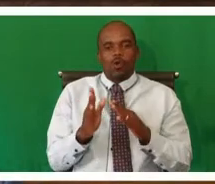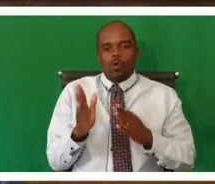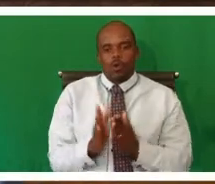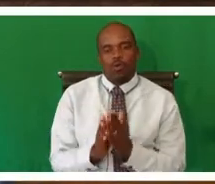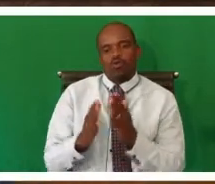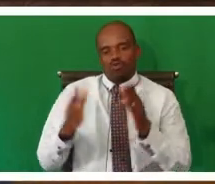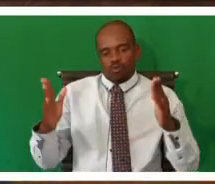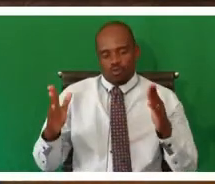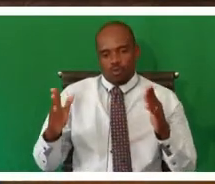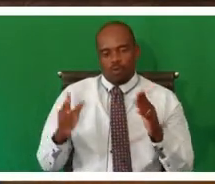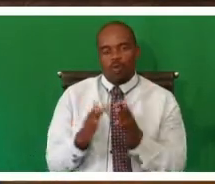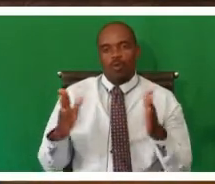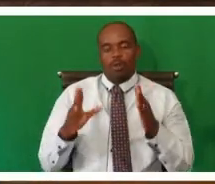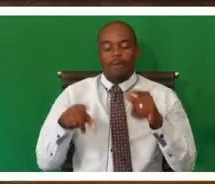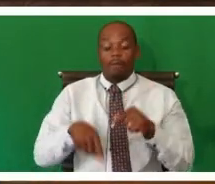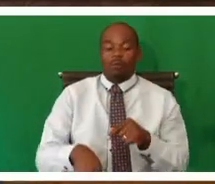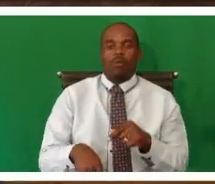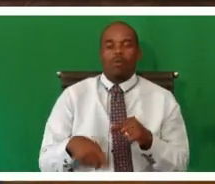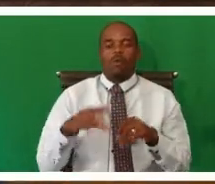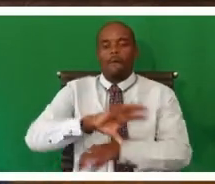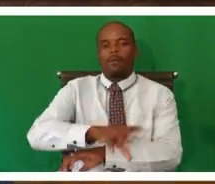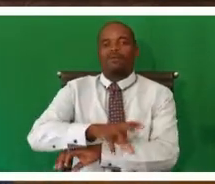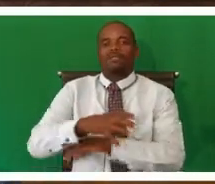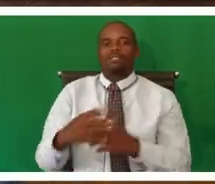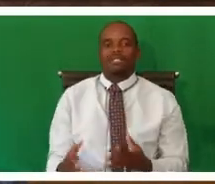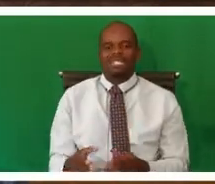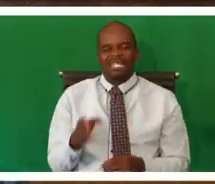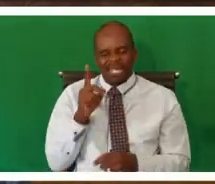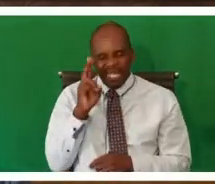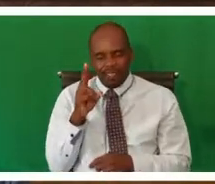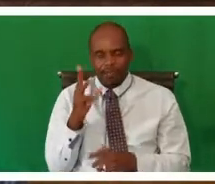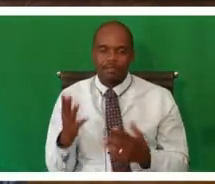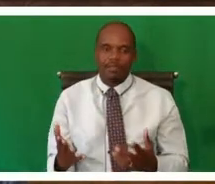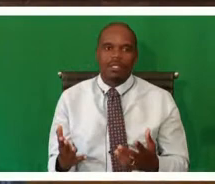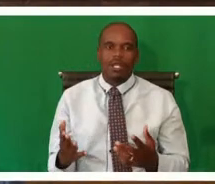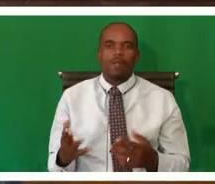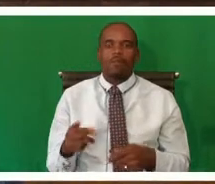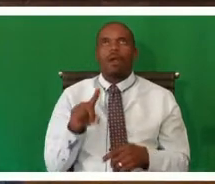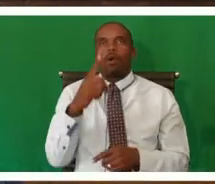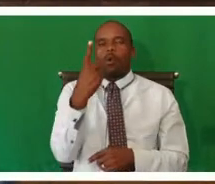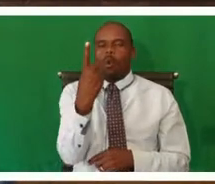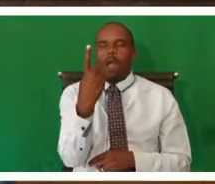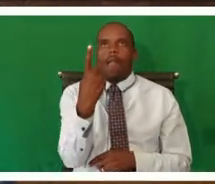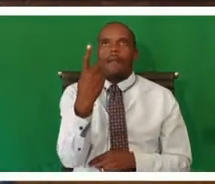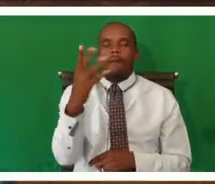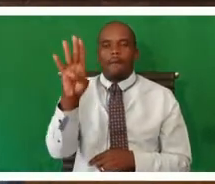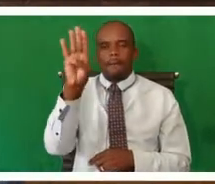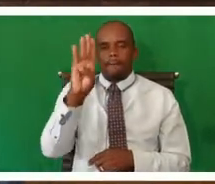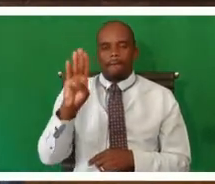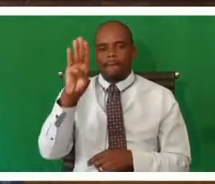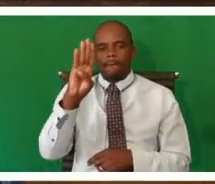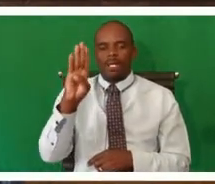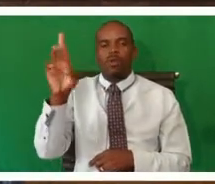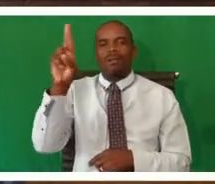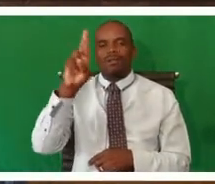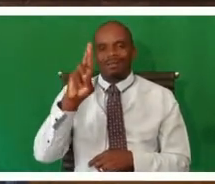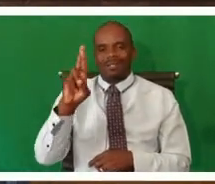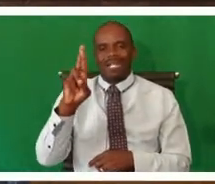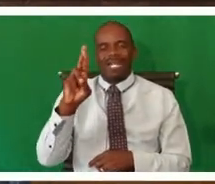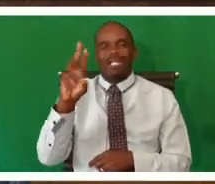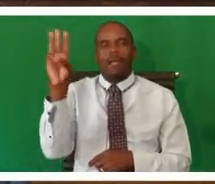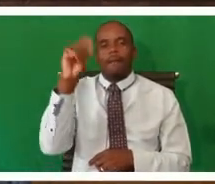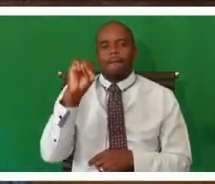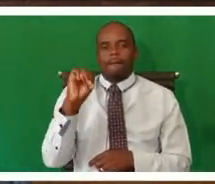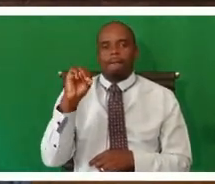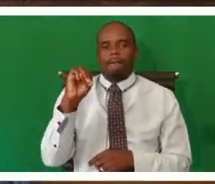province. We have secured over 1 billion rand investment in Maluti Apofung